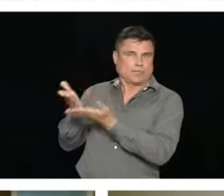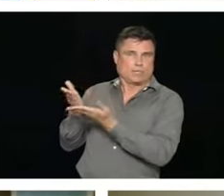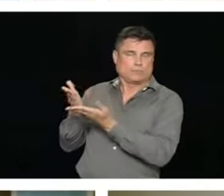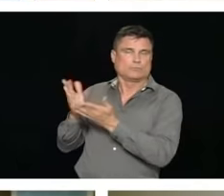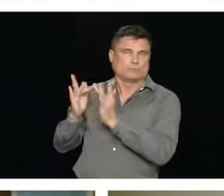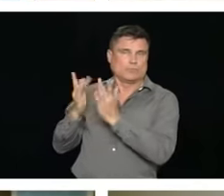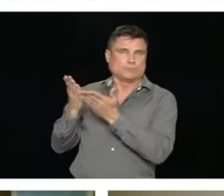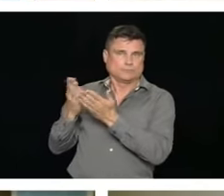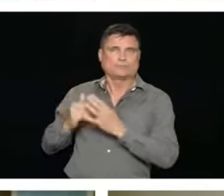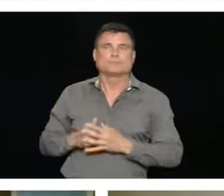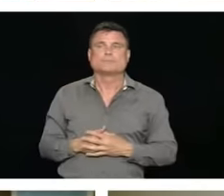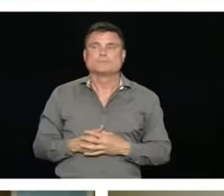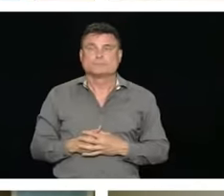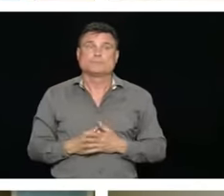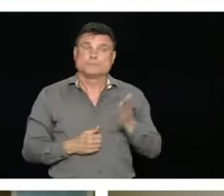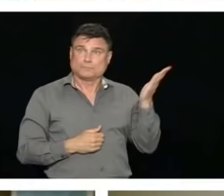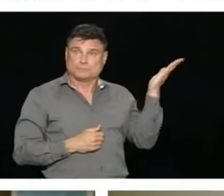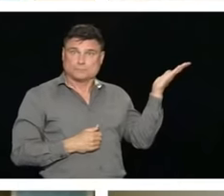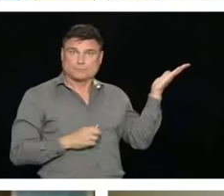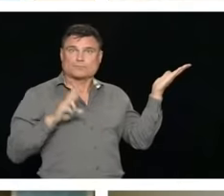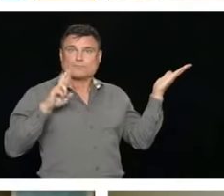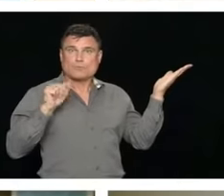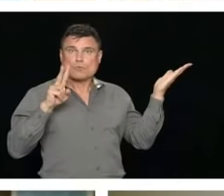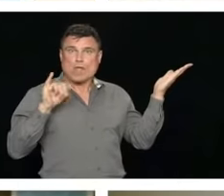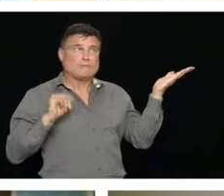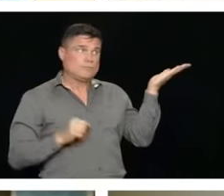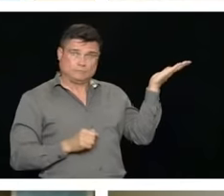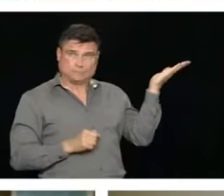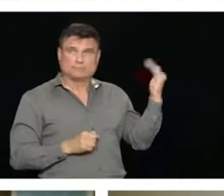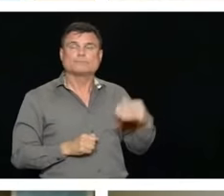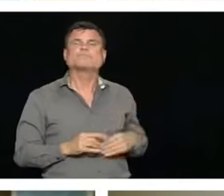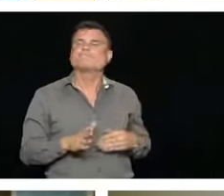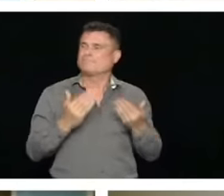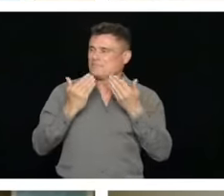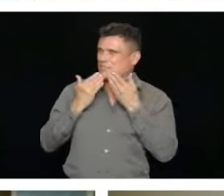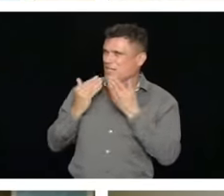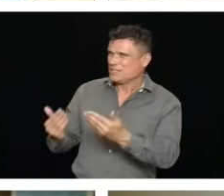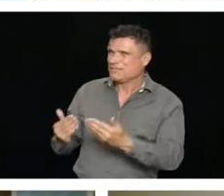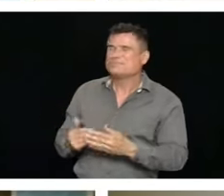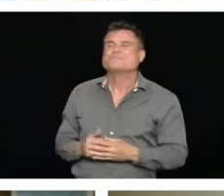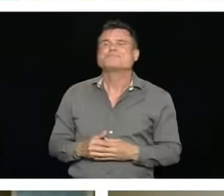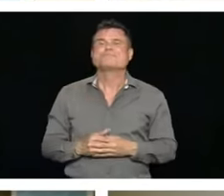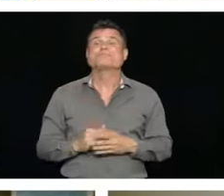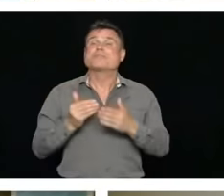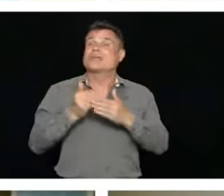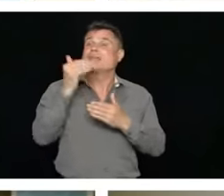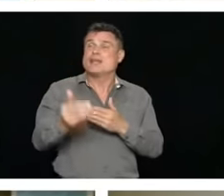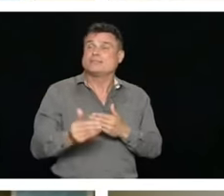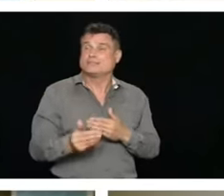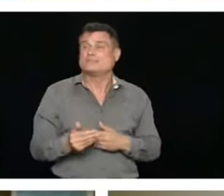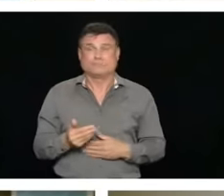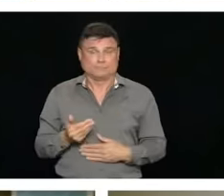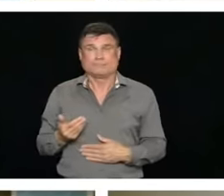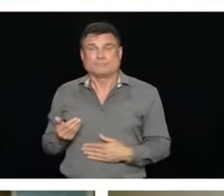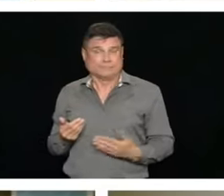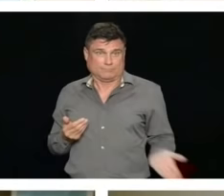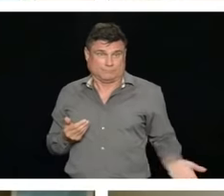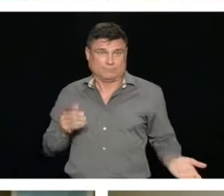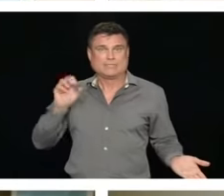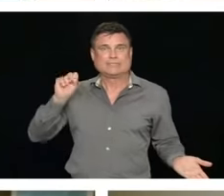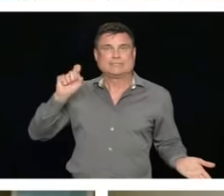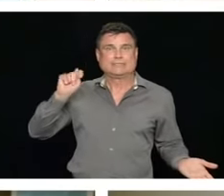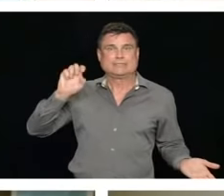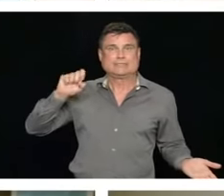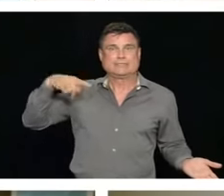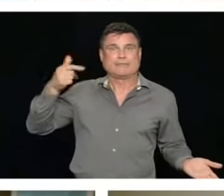I'll pass it over to Trustee Higginson, the President of BC School Trustees Association. Thanks, Ravi. Ait Squail, everyone.